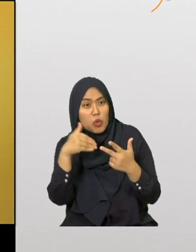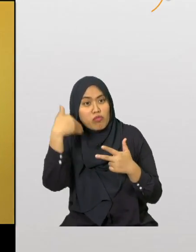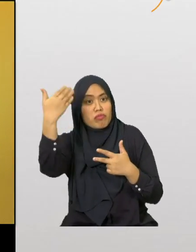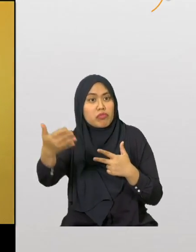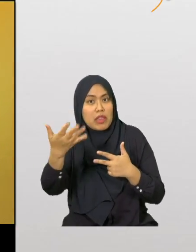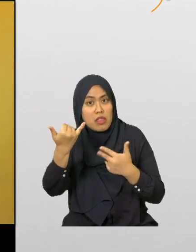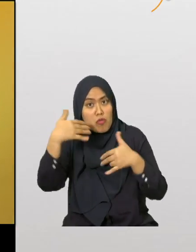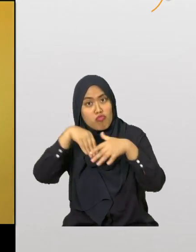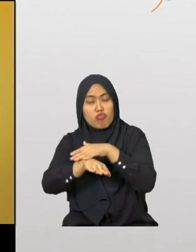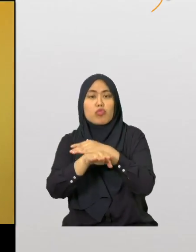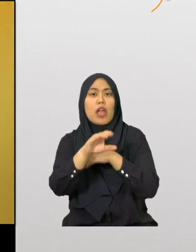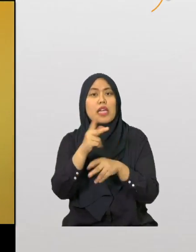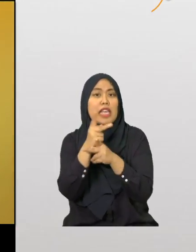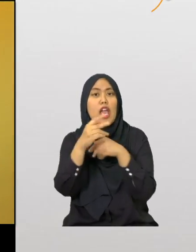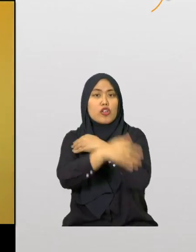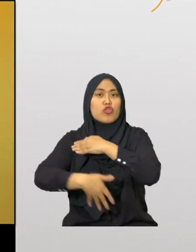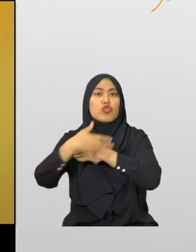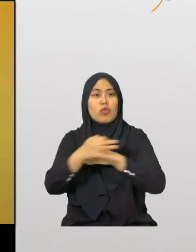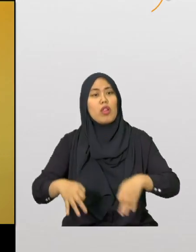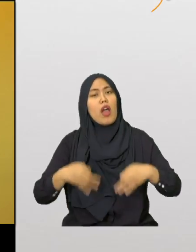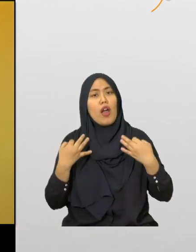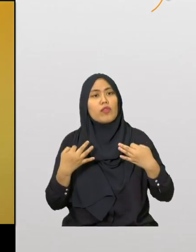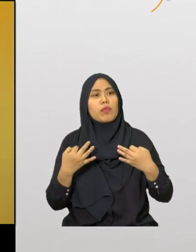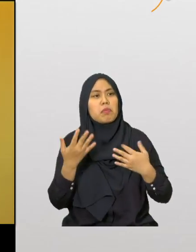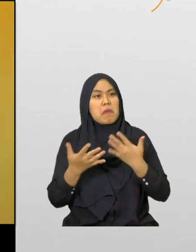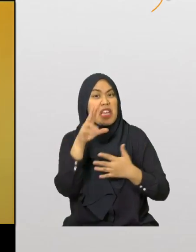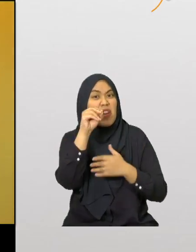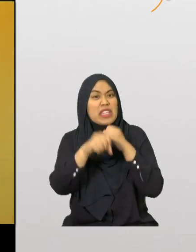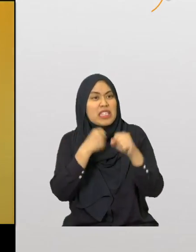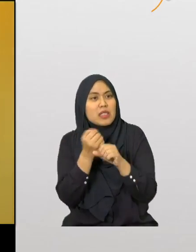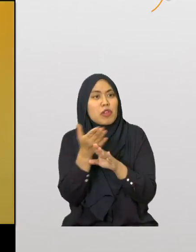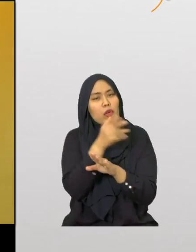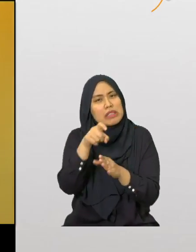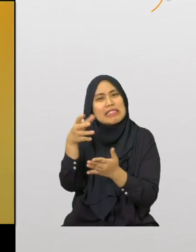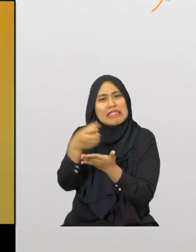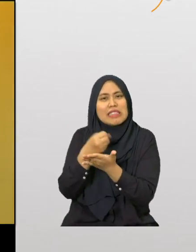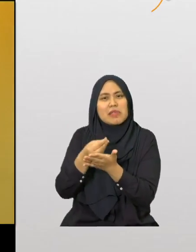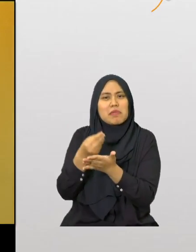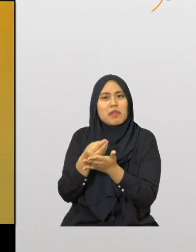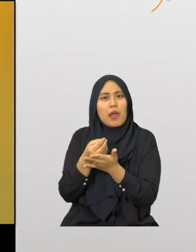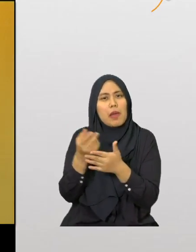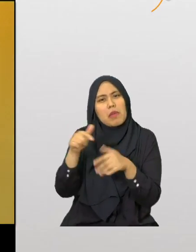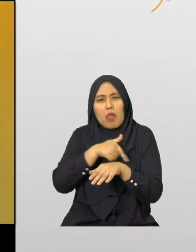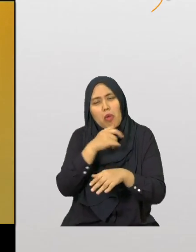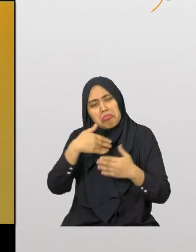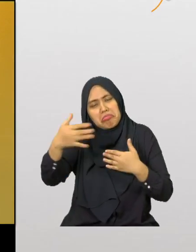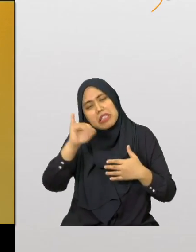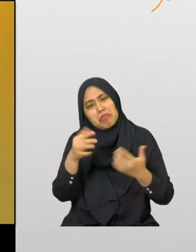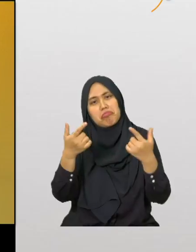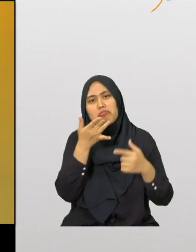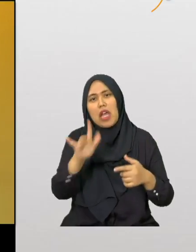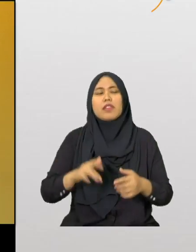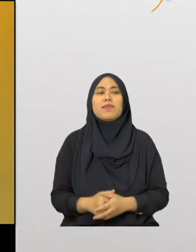CareShield Life, it may be 50 years before you need the payouts, longer if you are lucky. Very